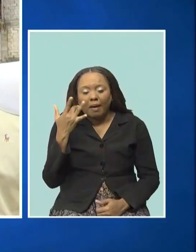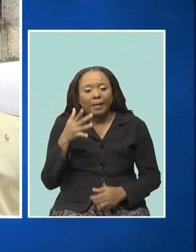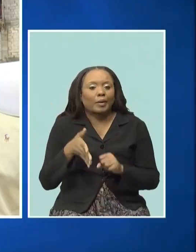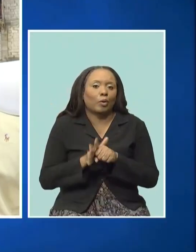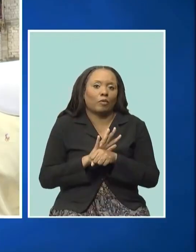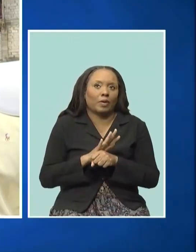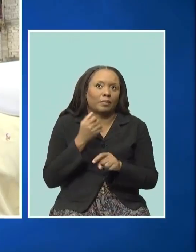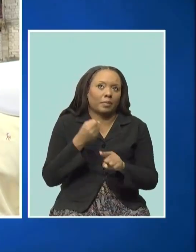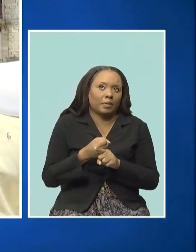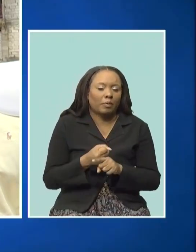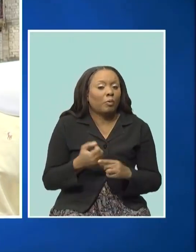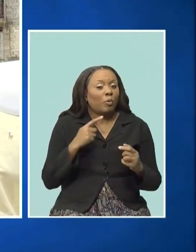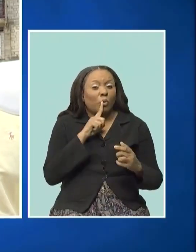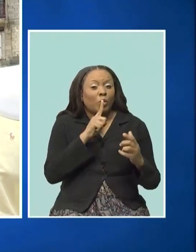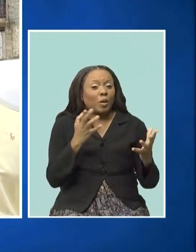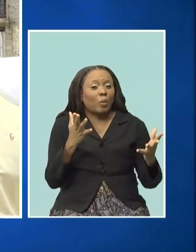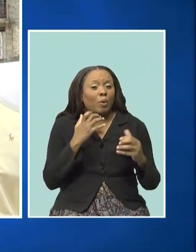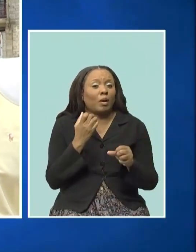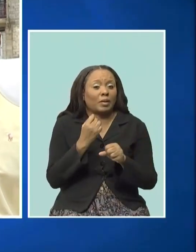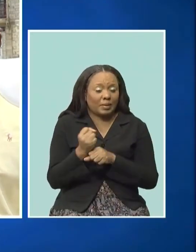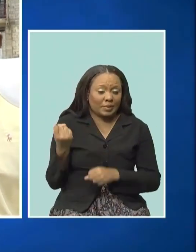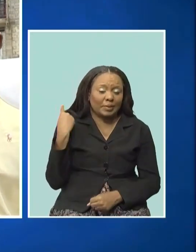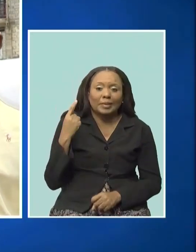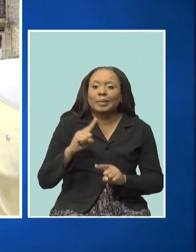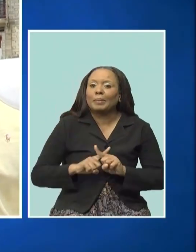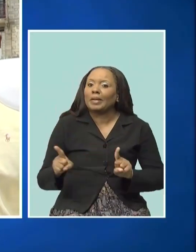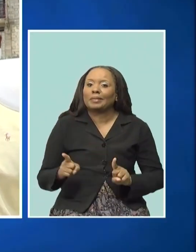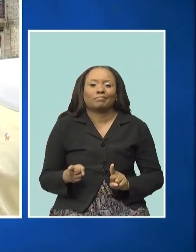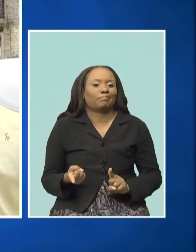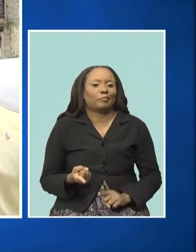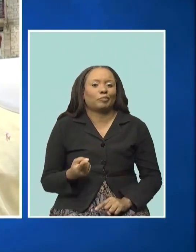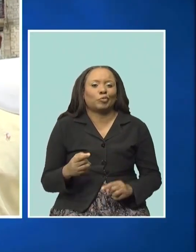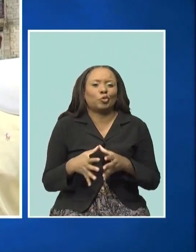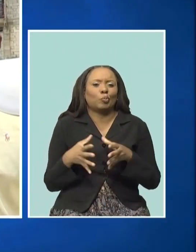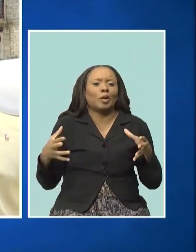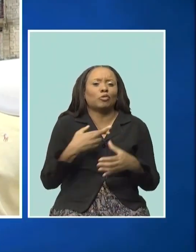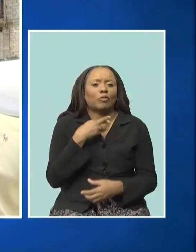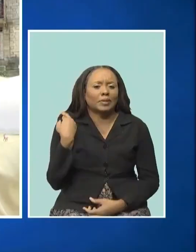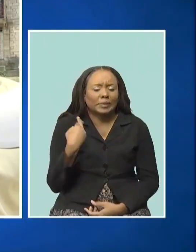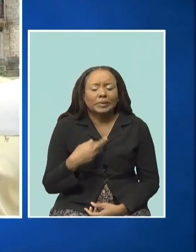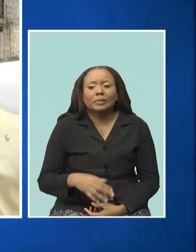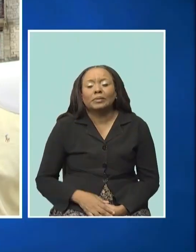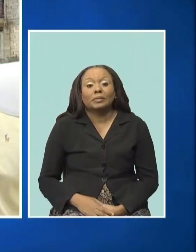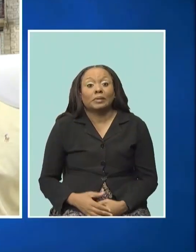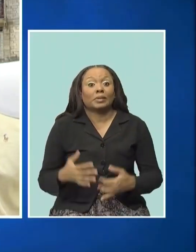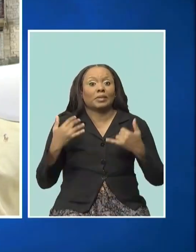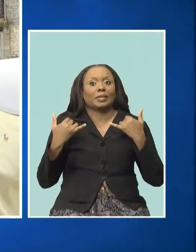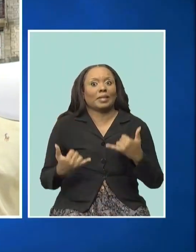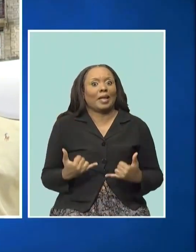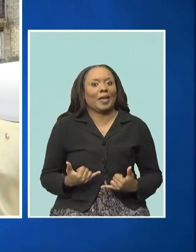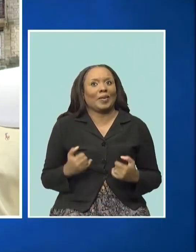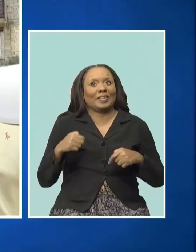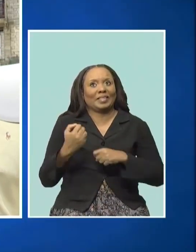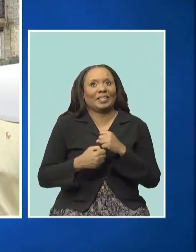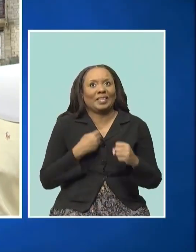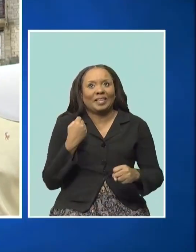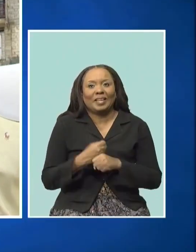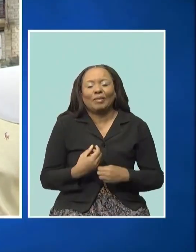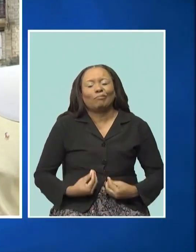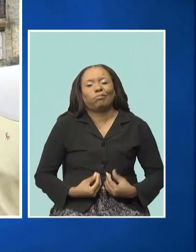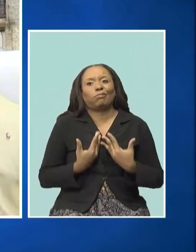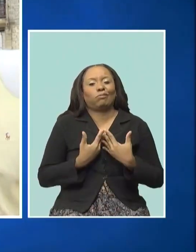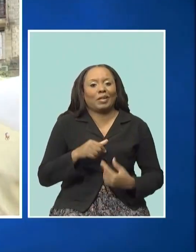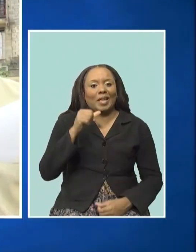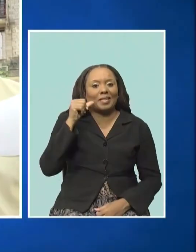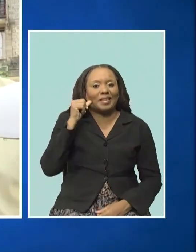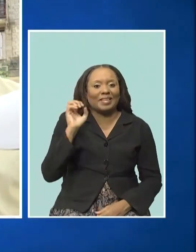not take the risk at that time. So there's a spirit of renewal. I suppose, given that yesterday was Easter Sunday,